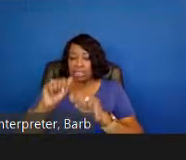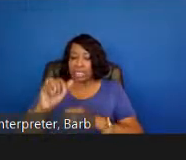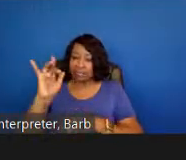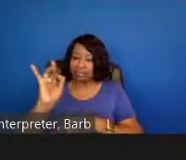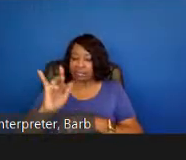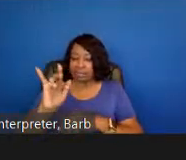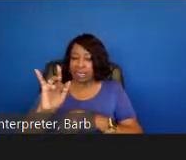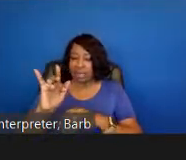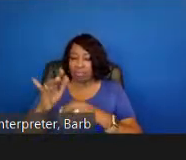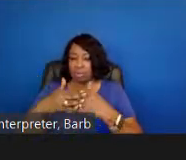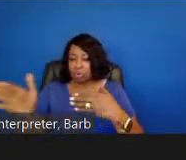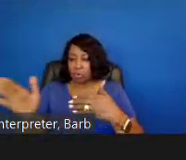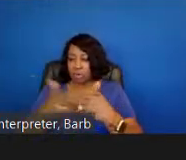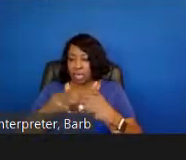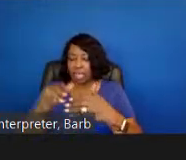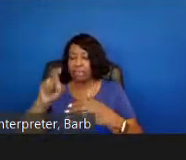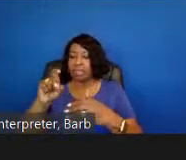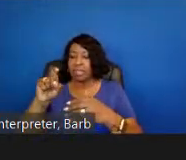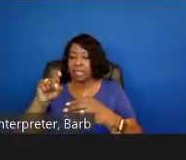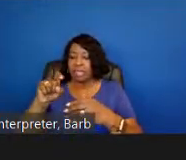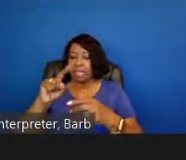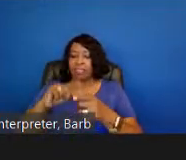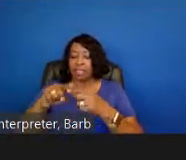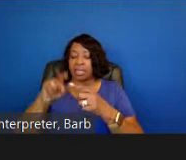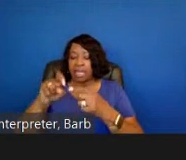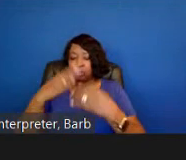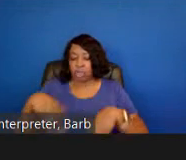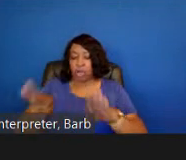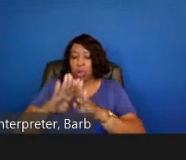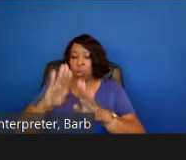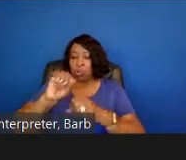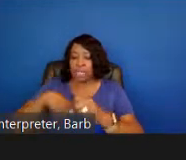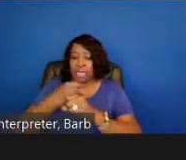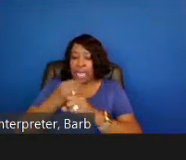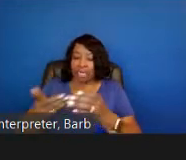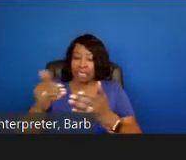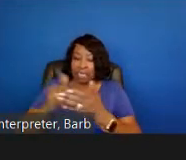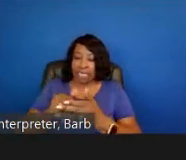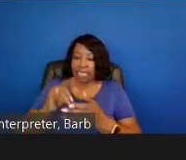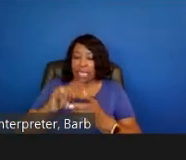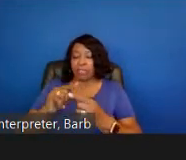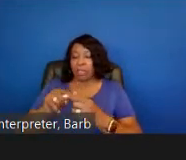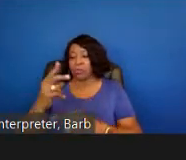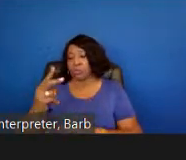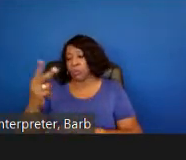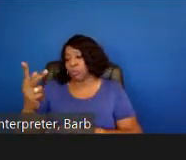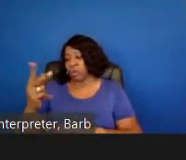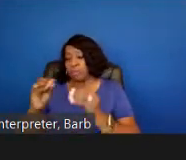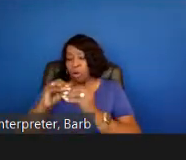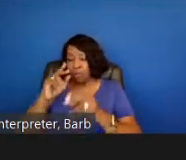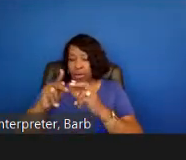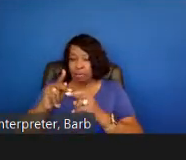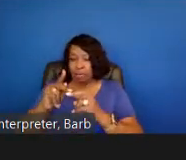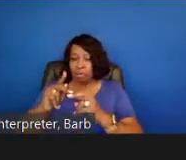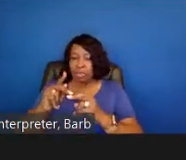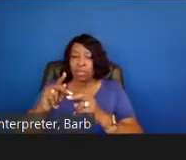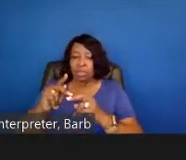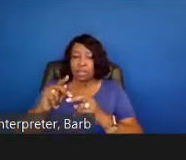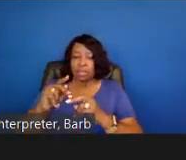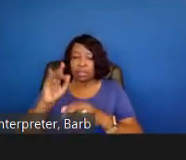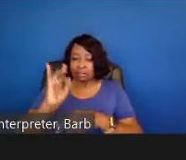has to close and lock again. And then 2 or 3 more people can tap, and then it has to close and lock again.